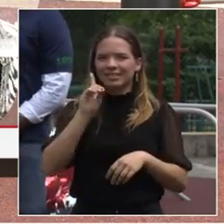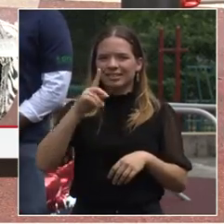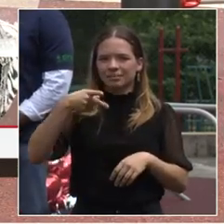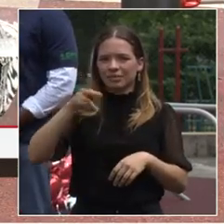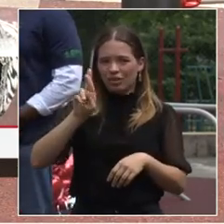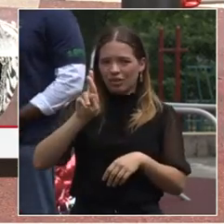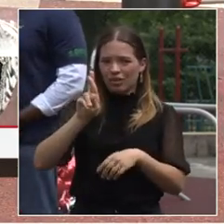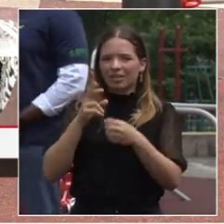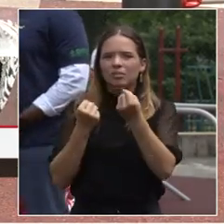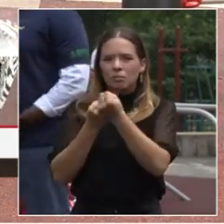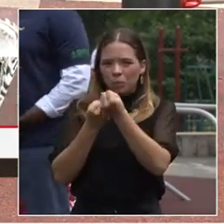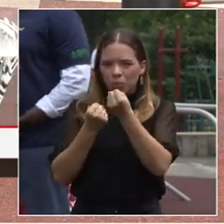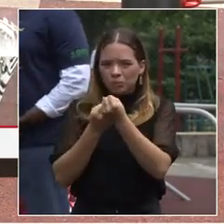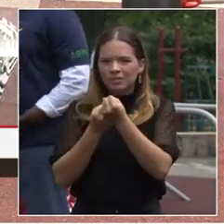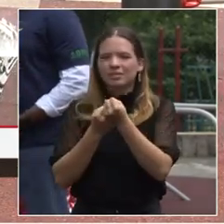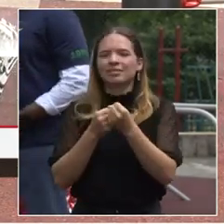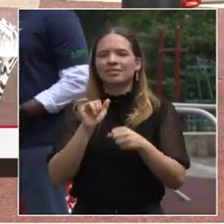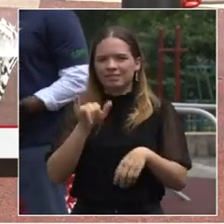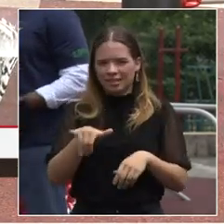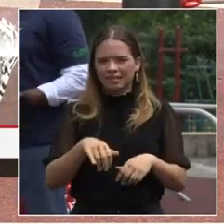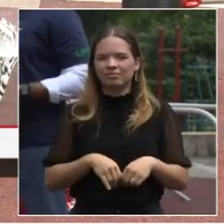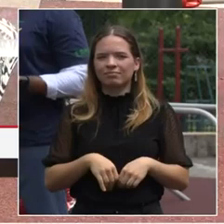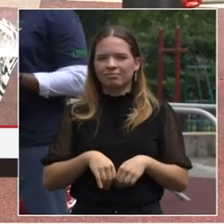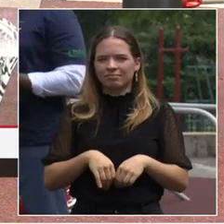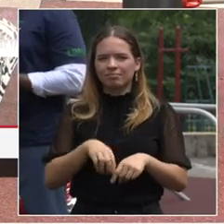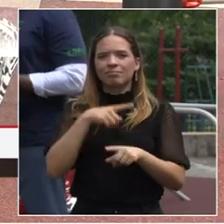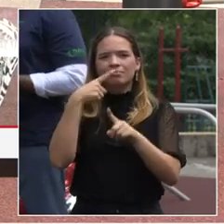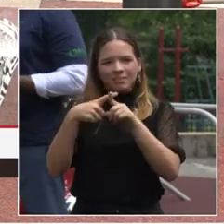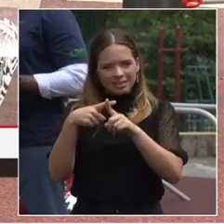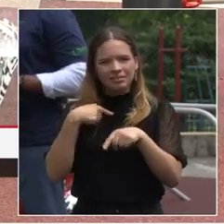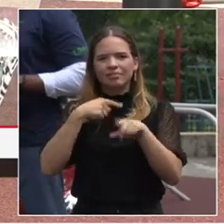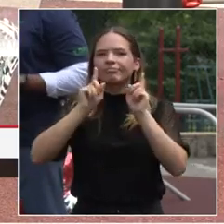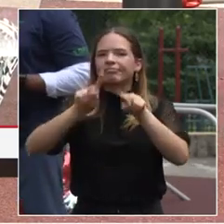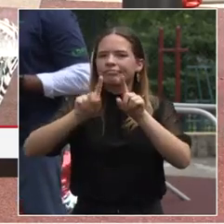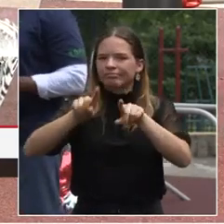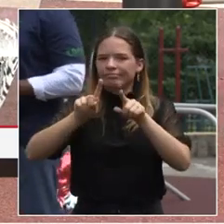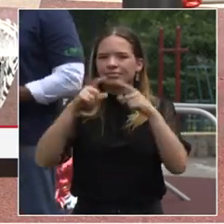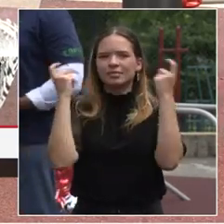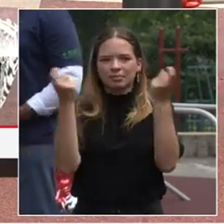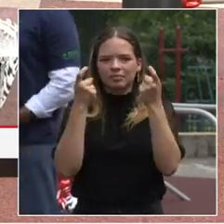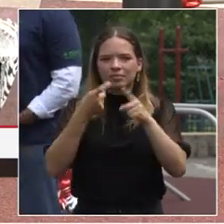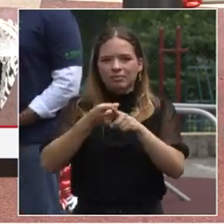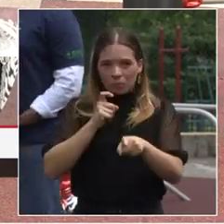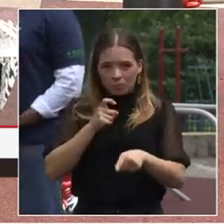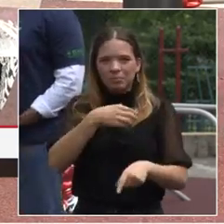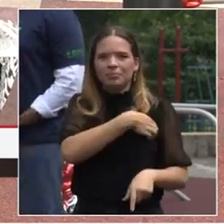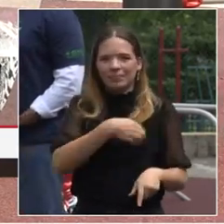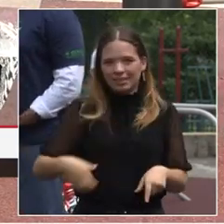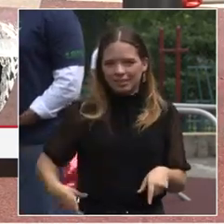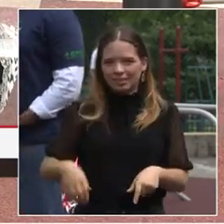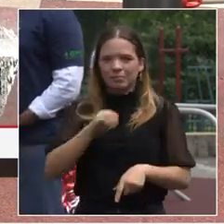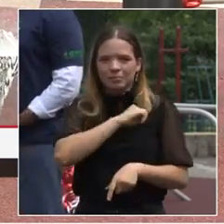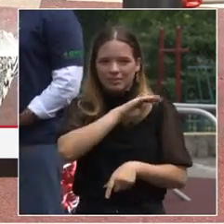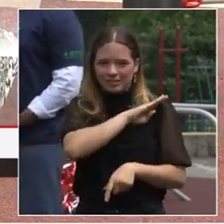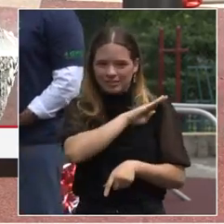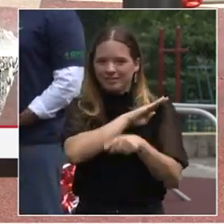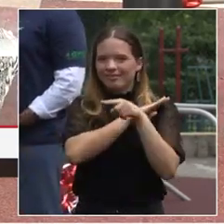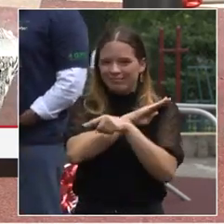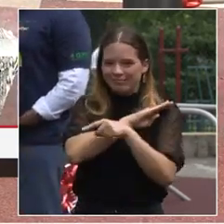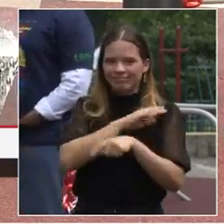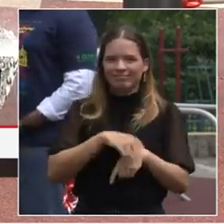attended celebrations given by our mayor, Muriel Bowser, like dinners, picnics, senior luncheons,